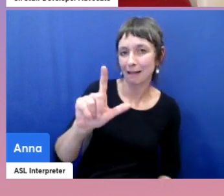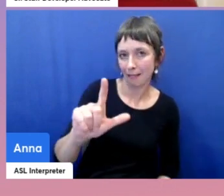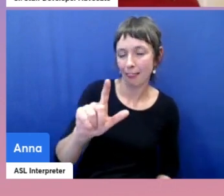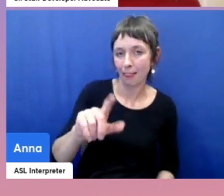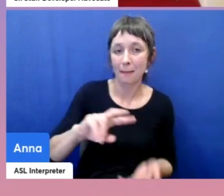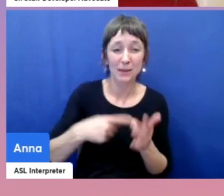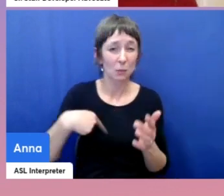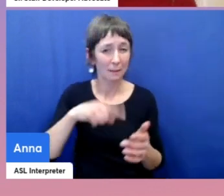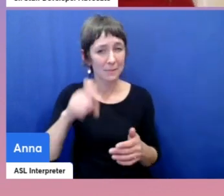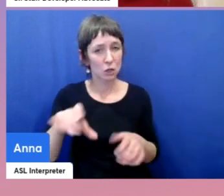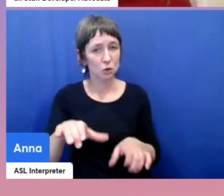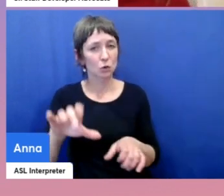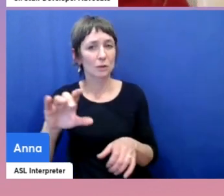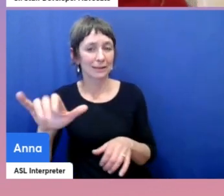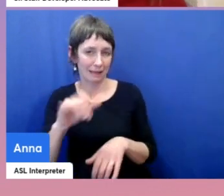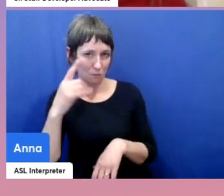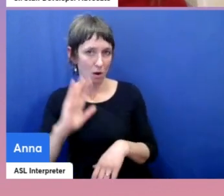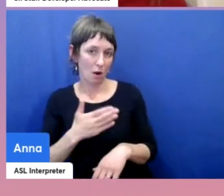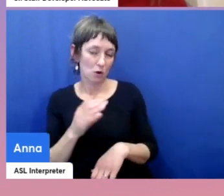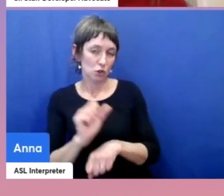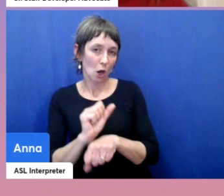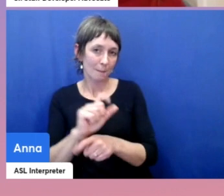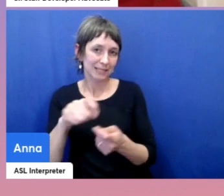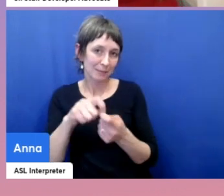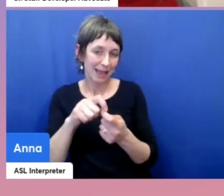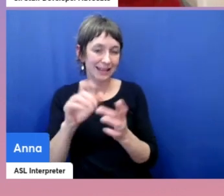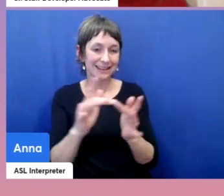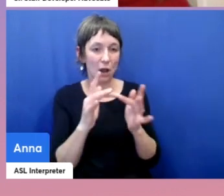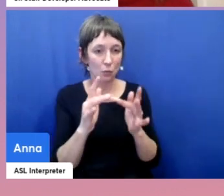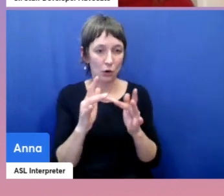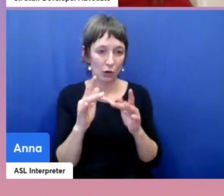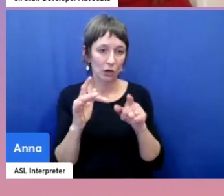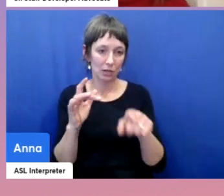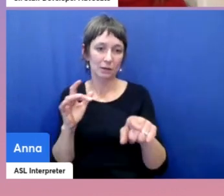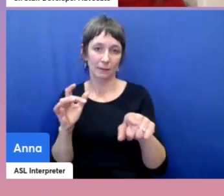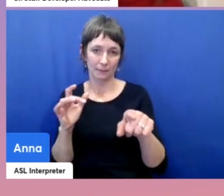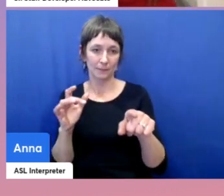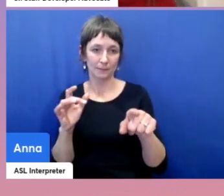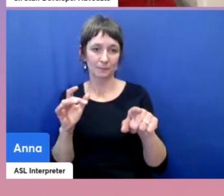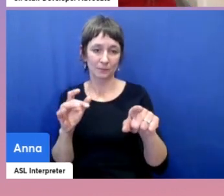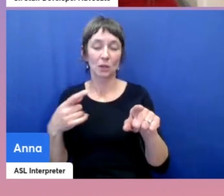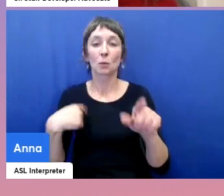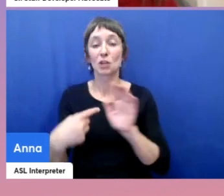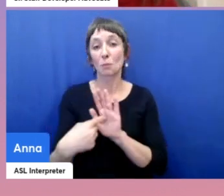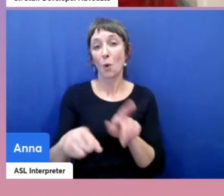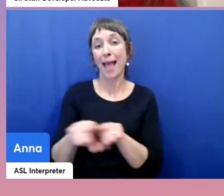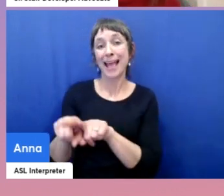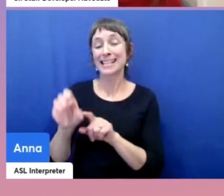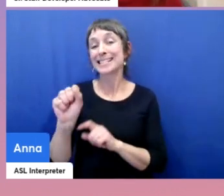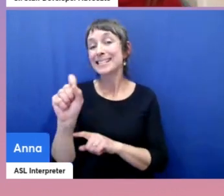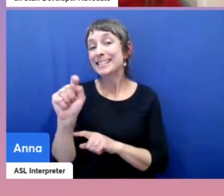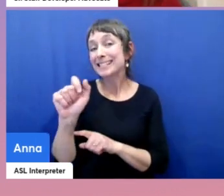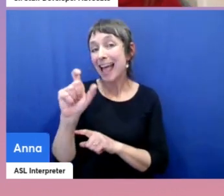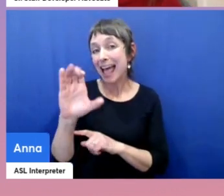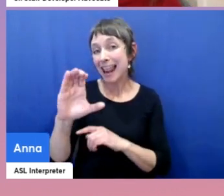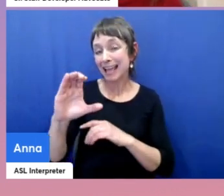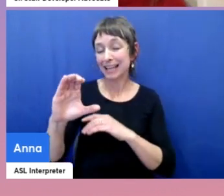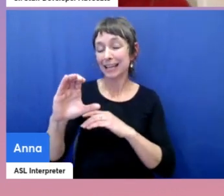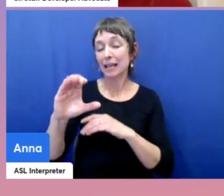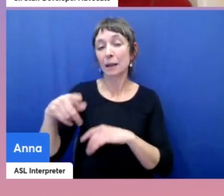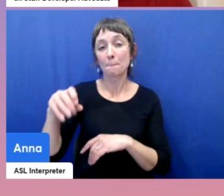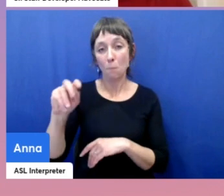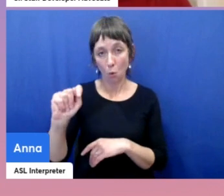for our job specs network stanza. And we're exposing this as a static port, meaning that K0's will be